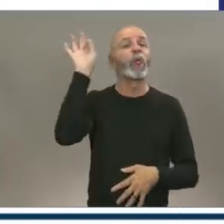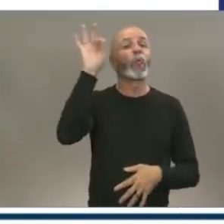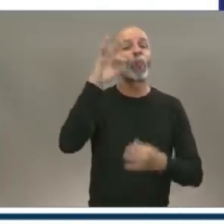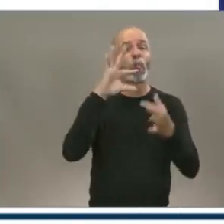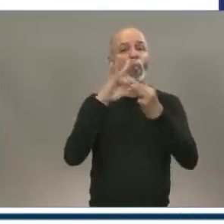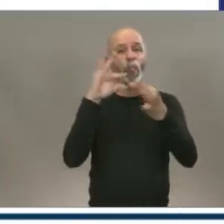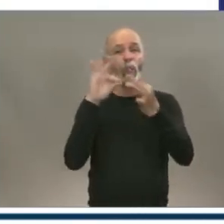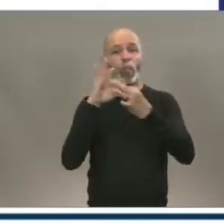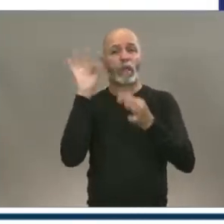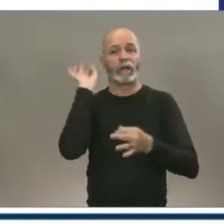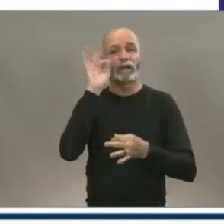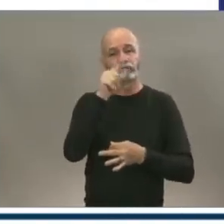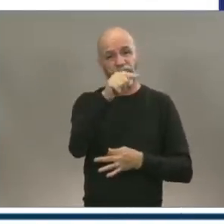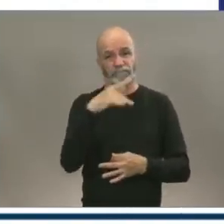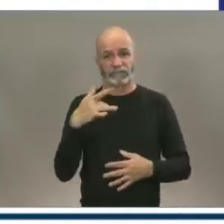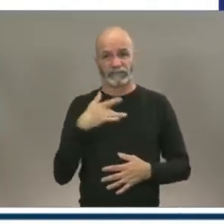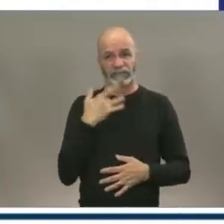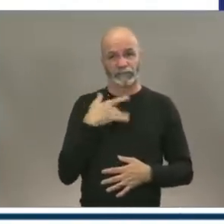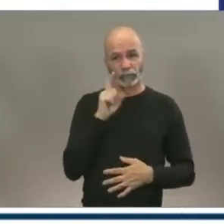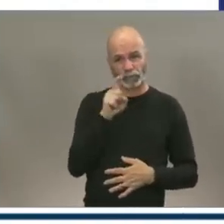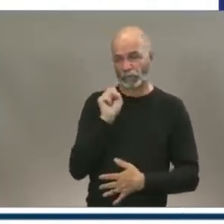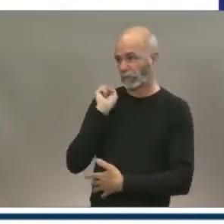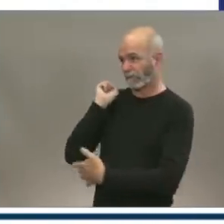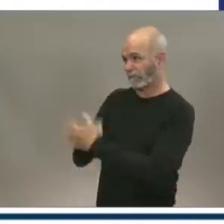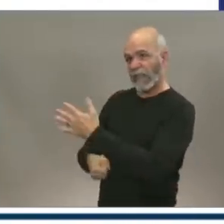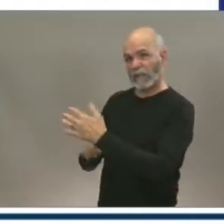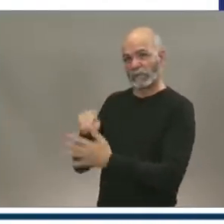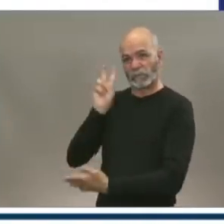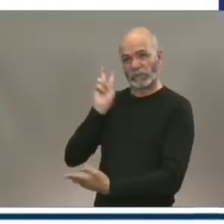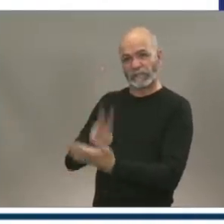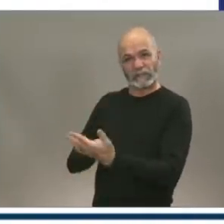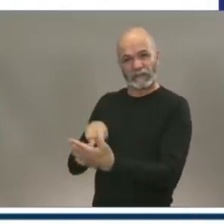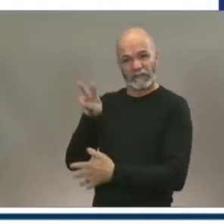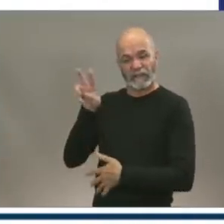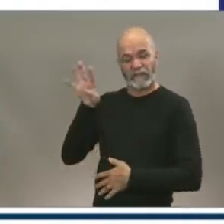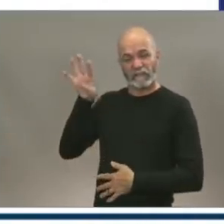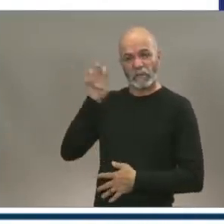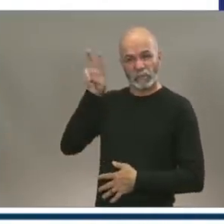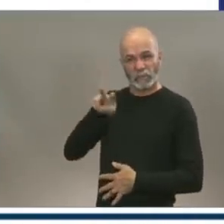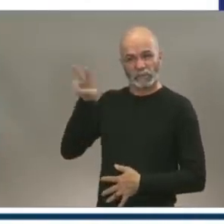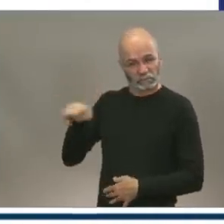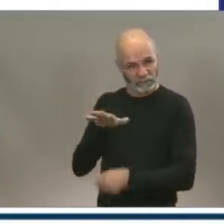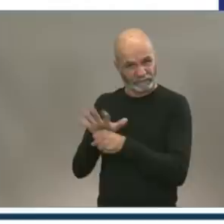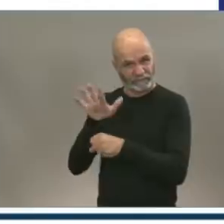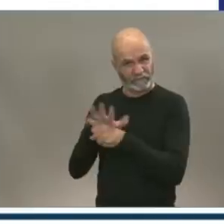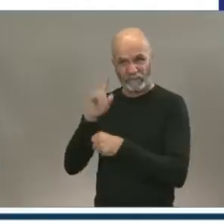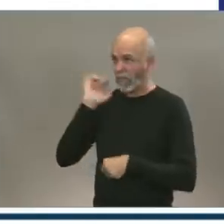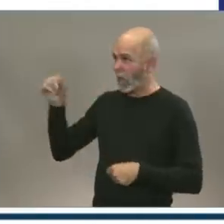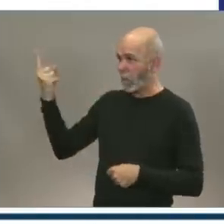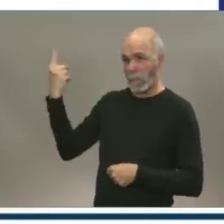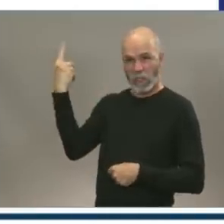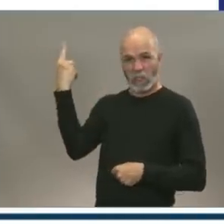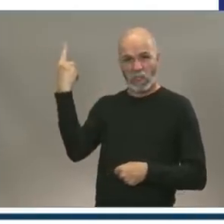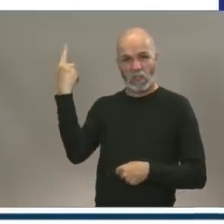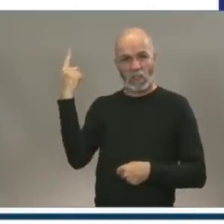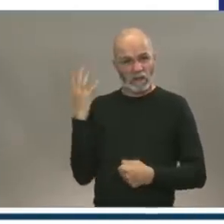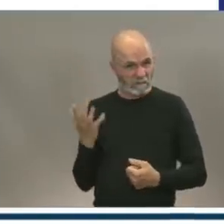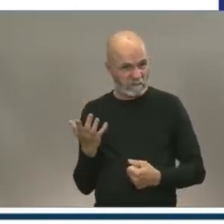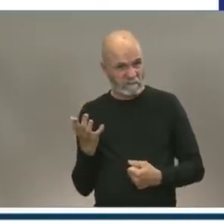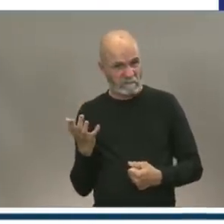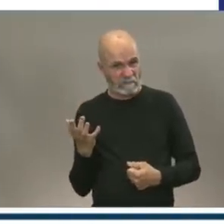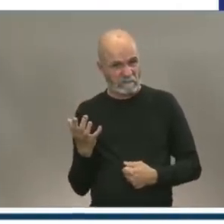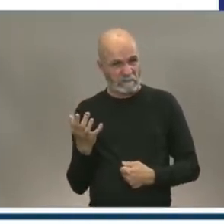of $2,422 is sufficient, given the kind of defiant tone he took in those sermons,